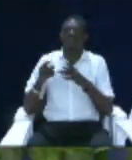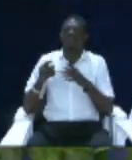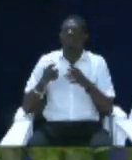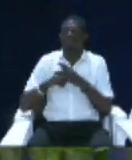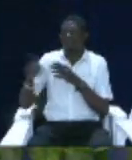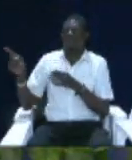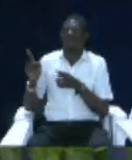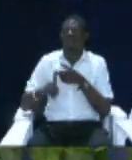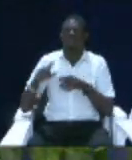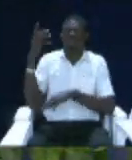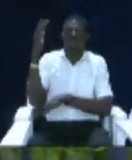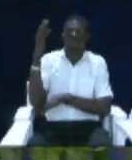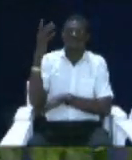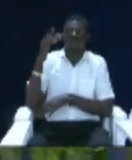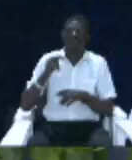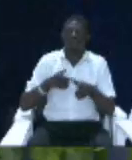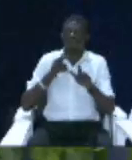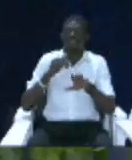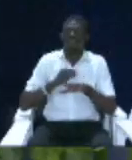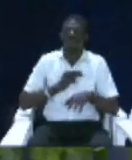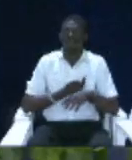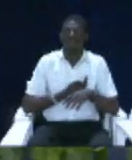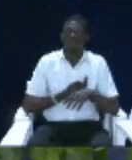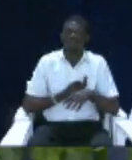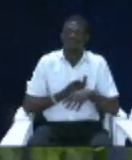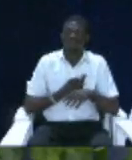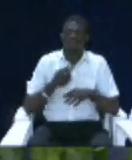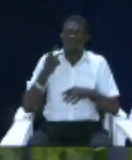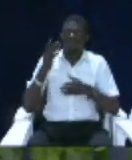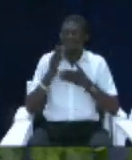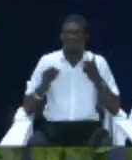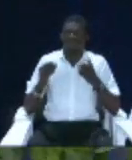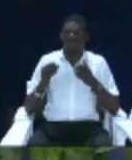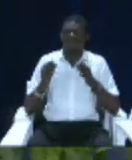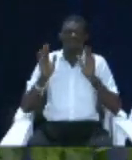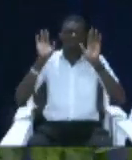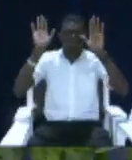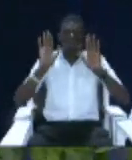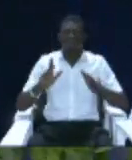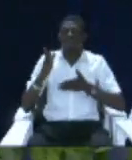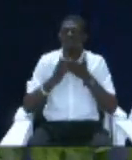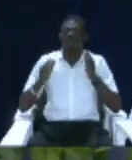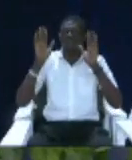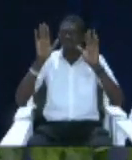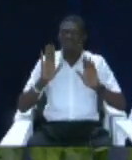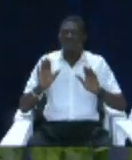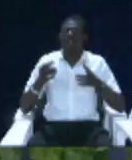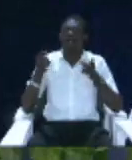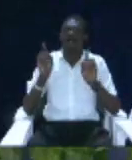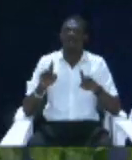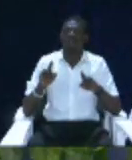bush. The one that pointed gun at us, something mysterious, something miraculous